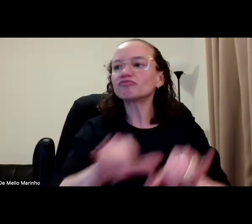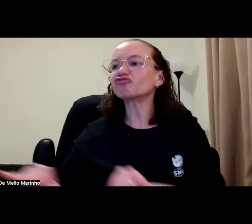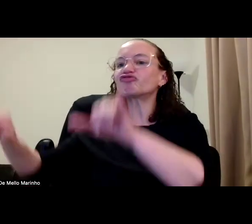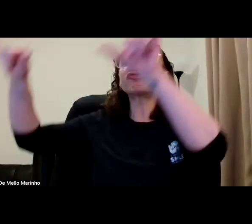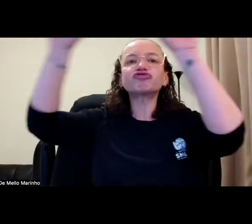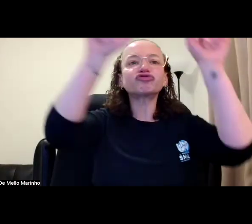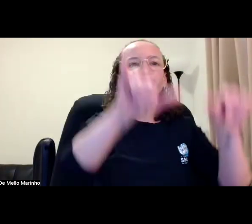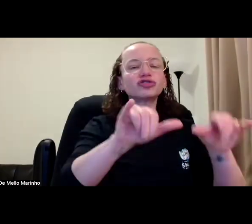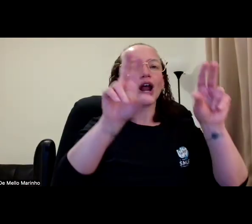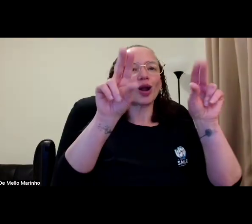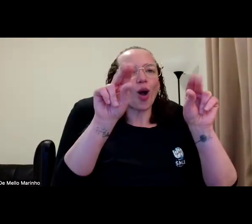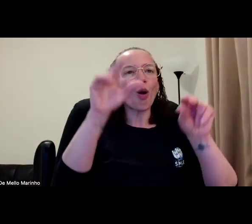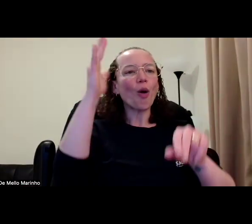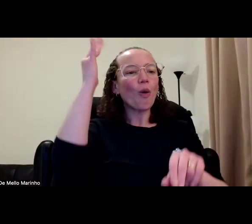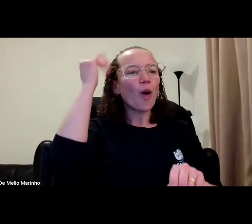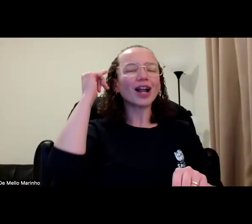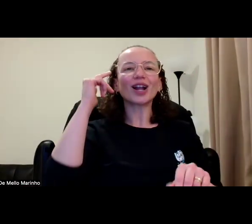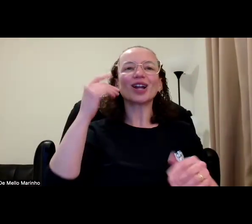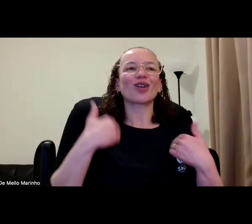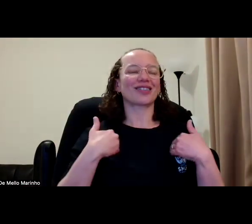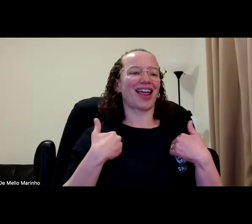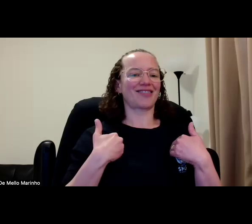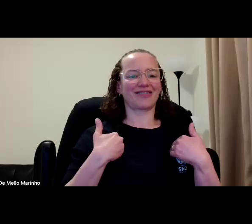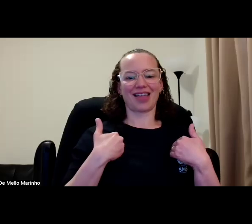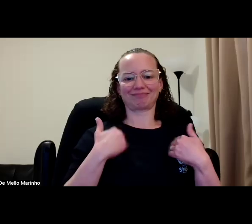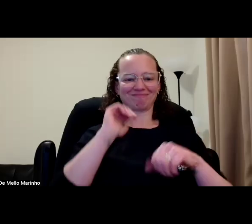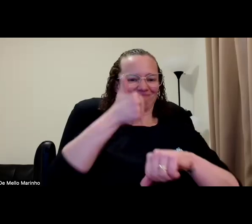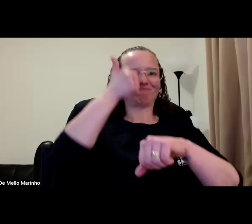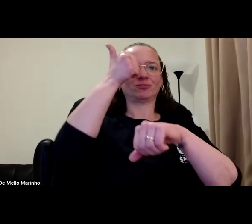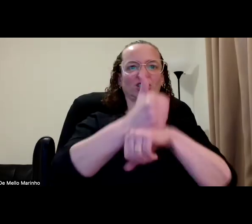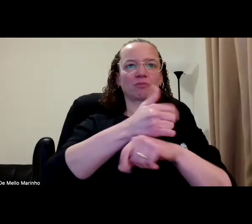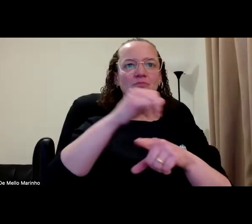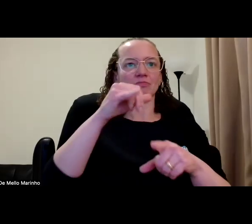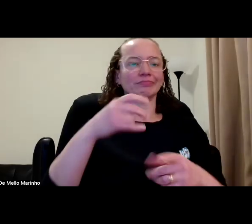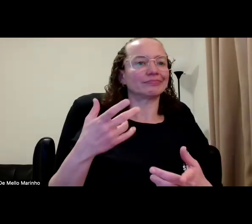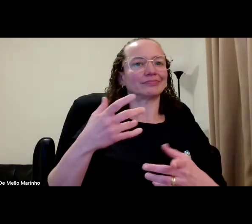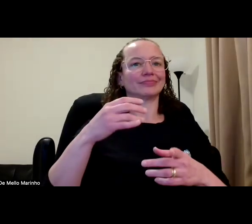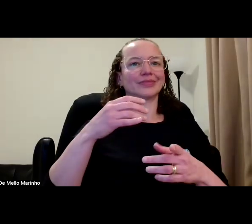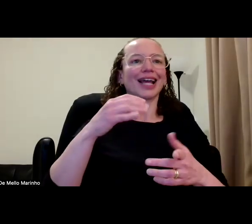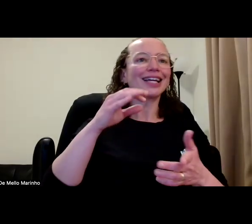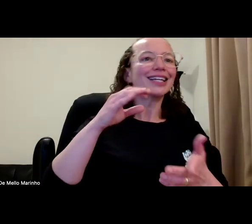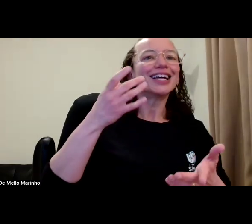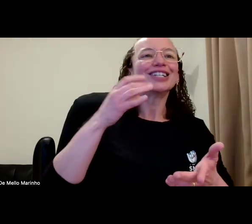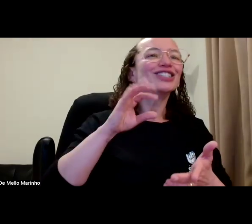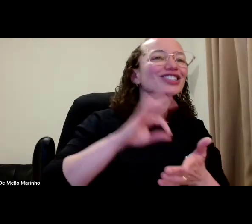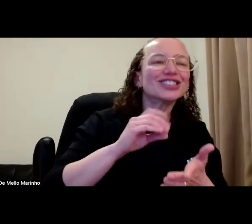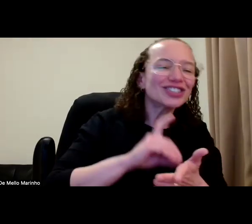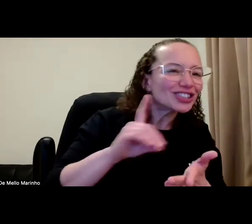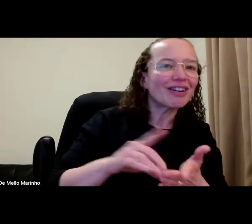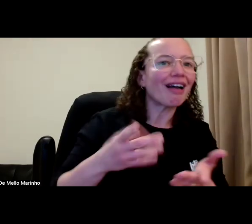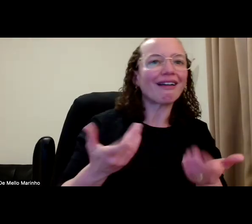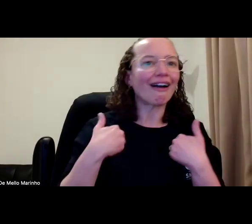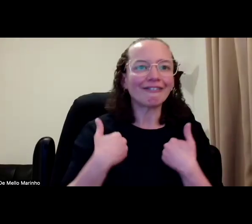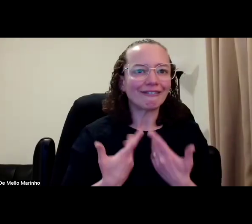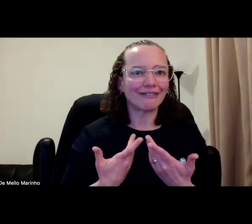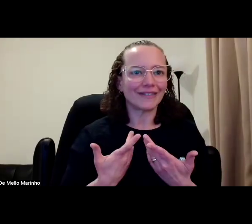Understanding that the dental terminology is it's not standardized. You know, they each might have their own way to abbreviate how